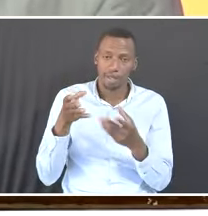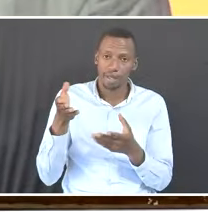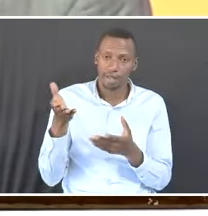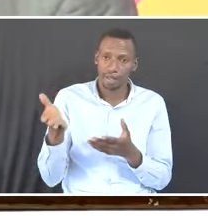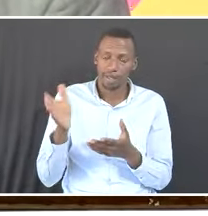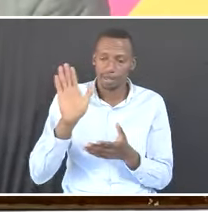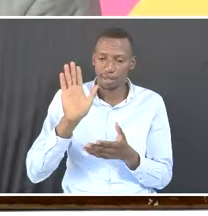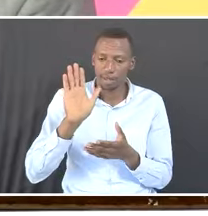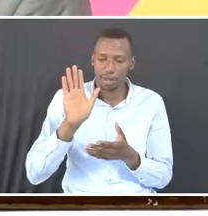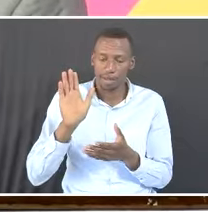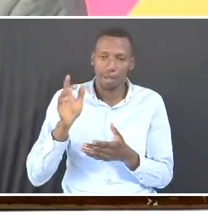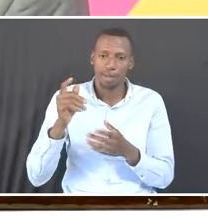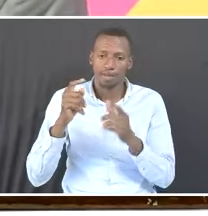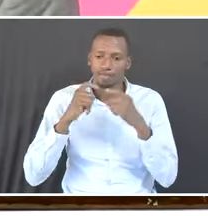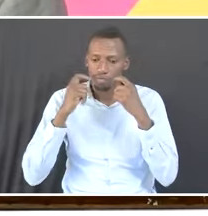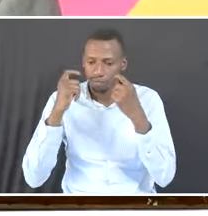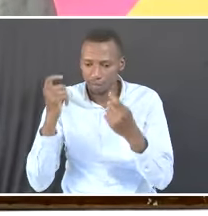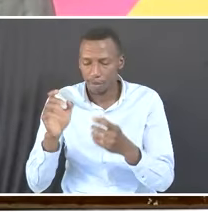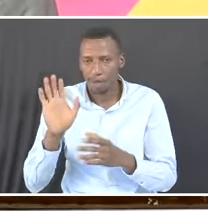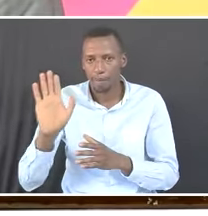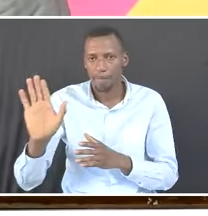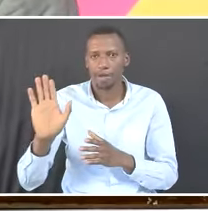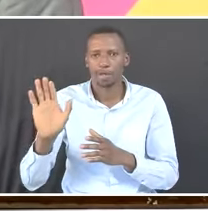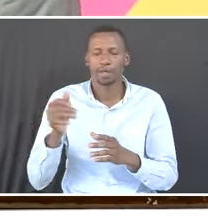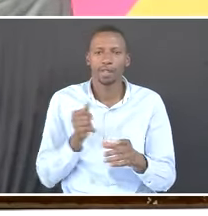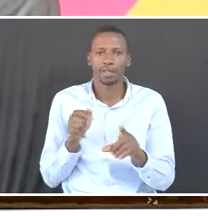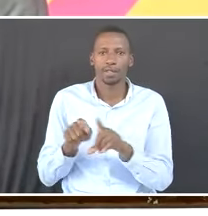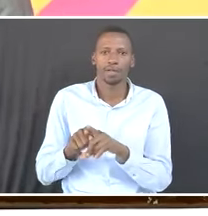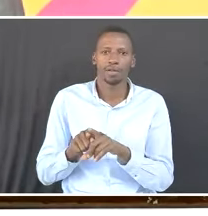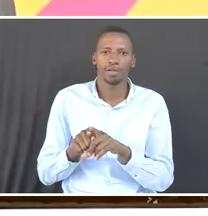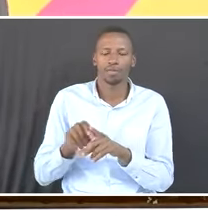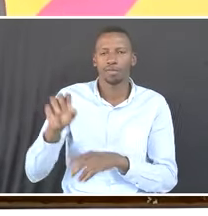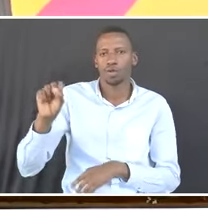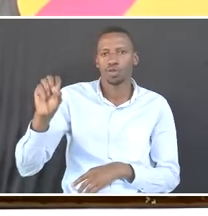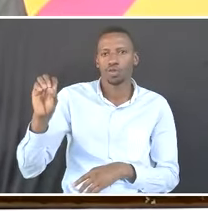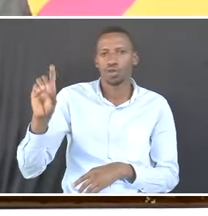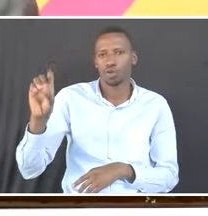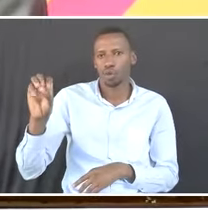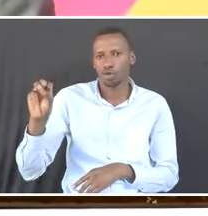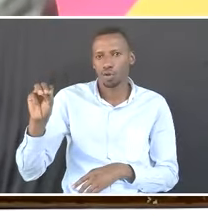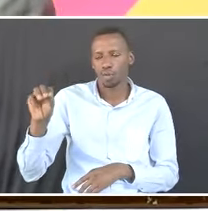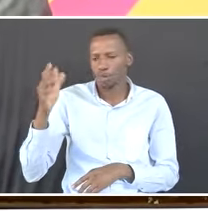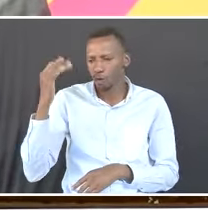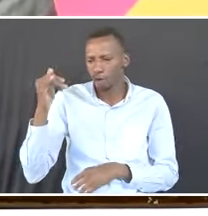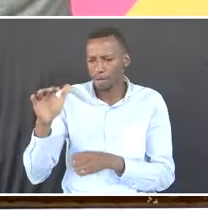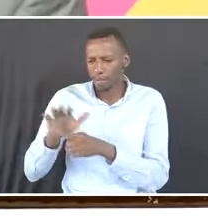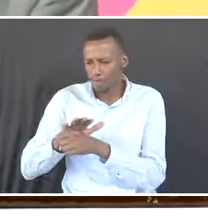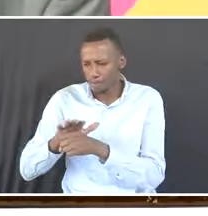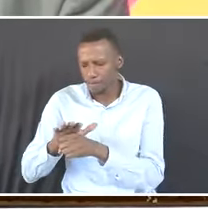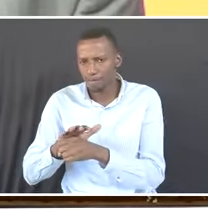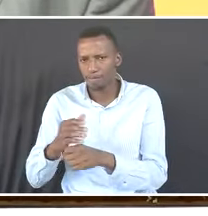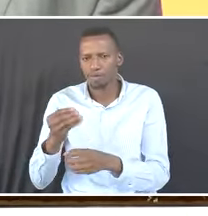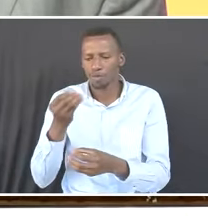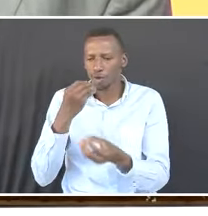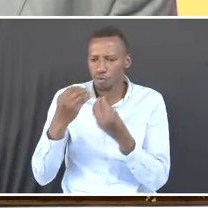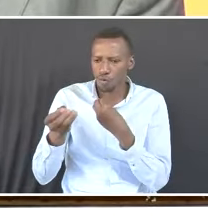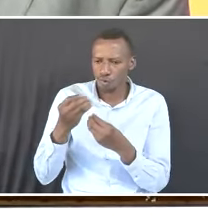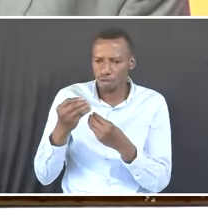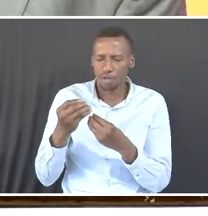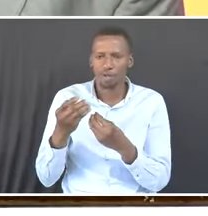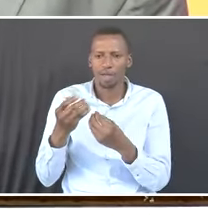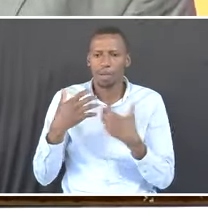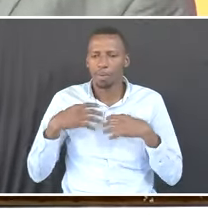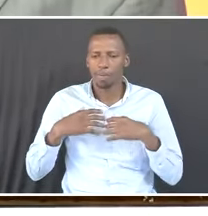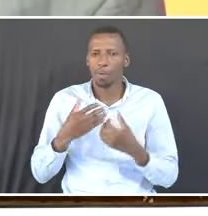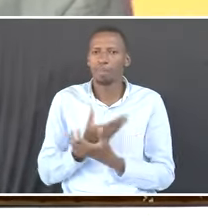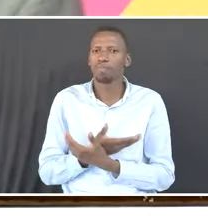Sodom. She and her daughter had pride, fullness of food, and abundance of idleness.